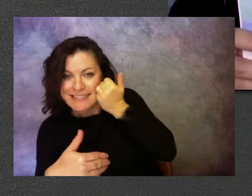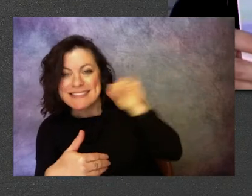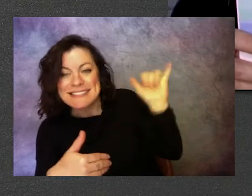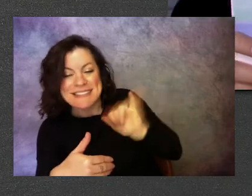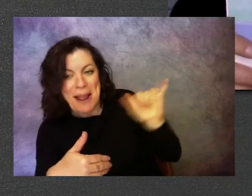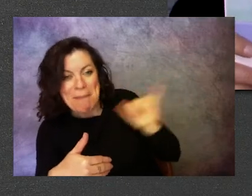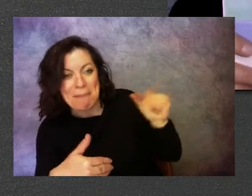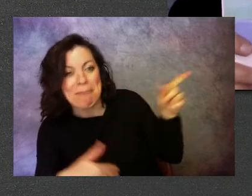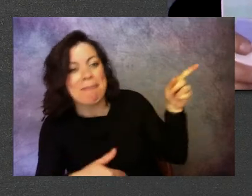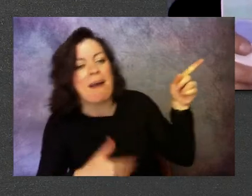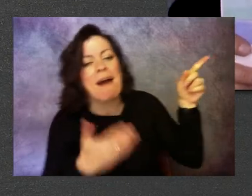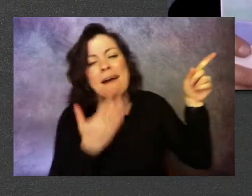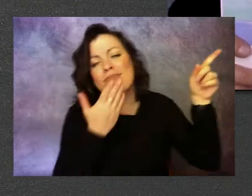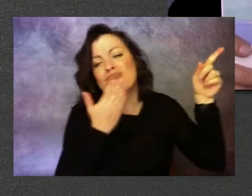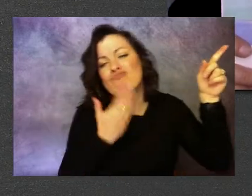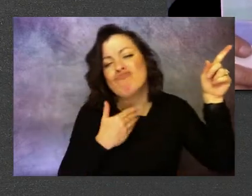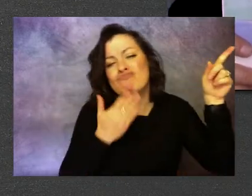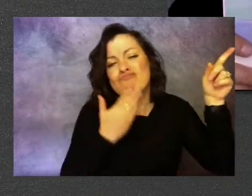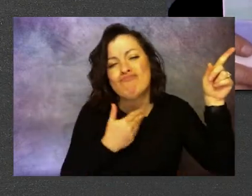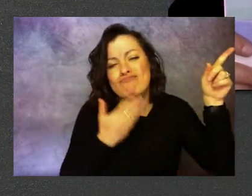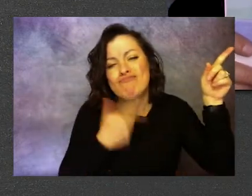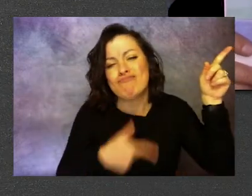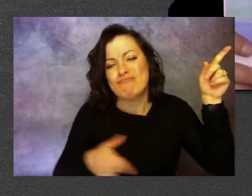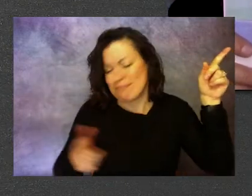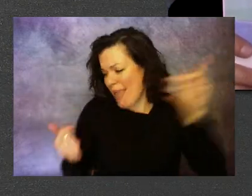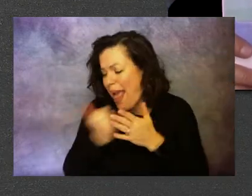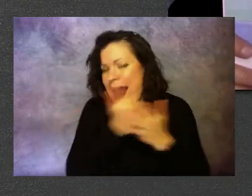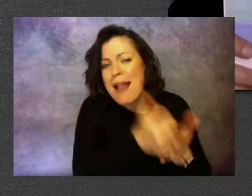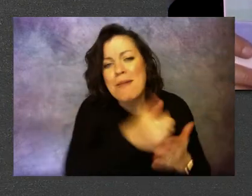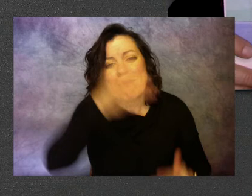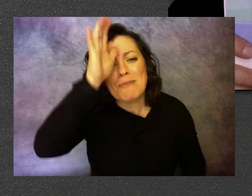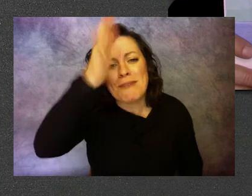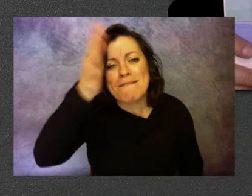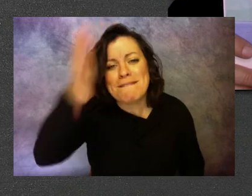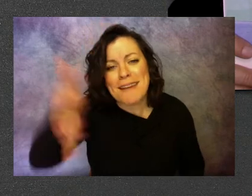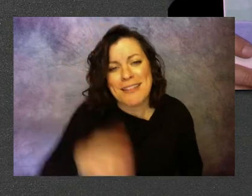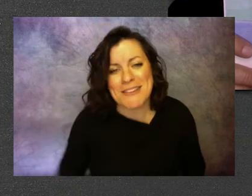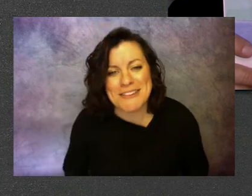Look at that. Wilbur's helping Grandpa now.